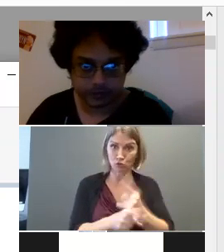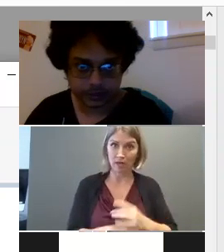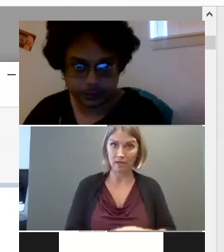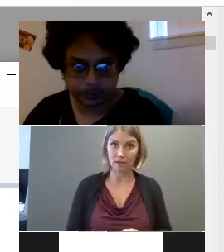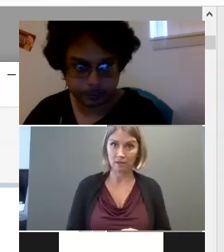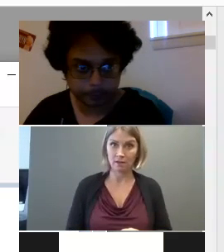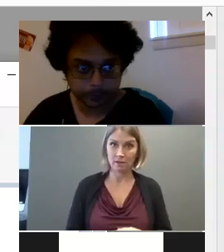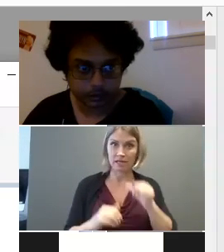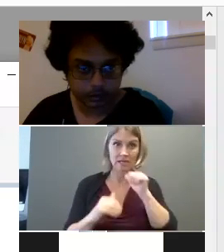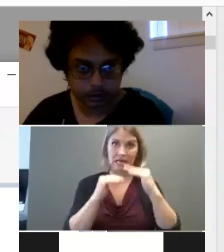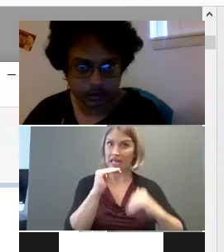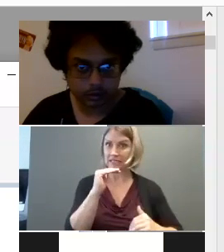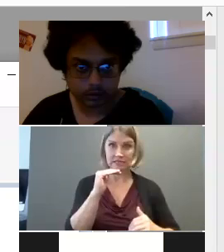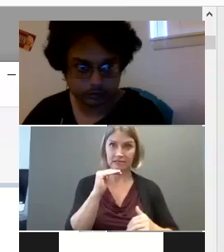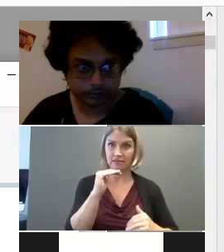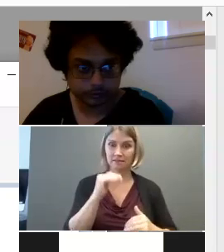Perfect.